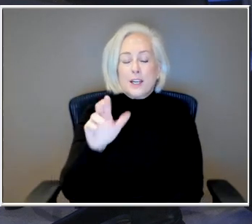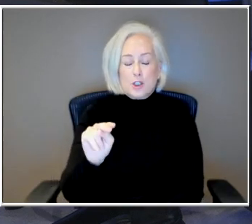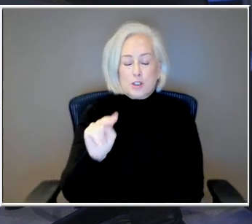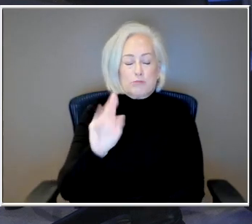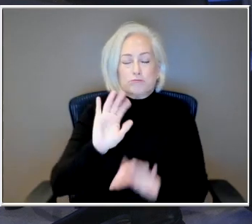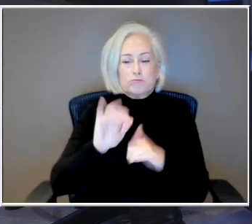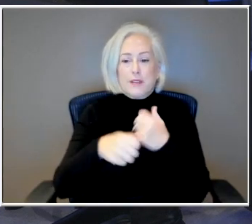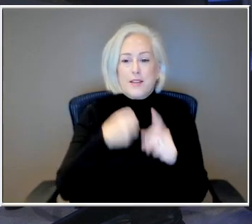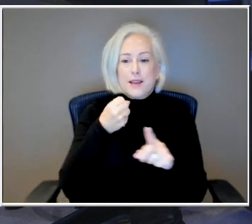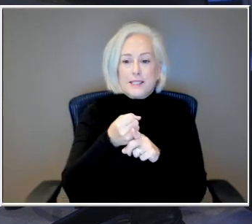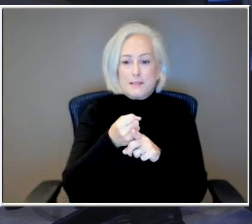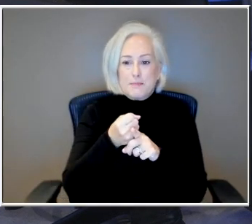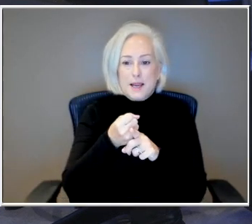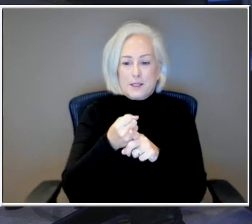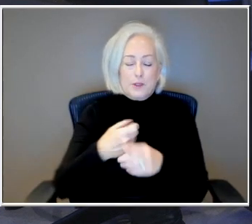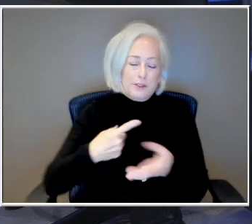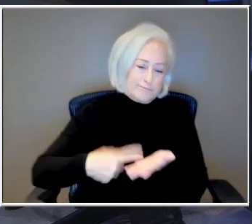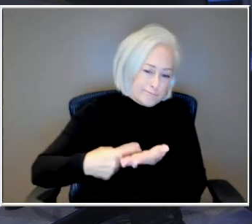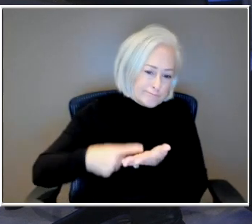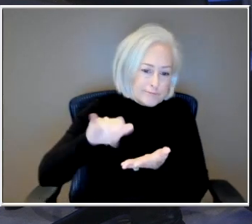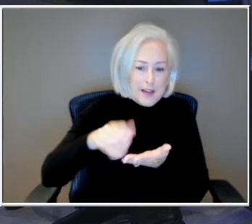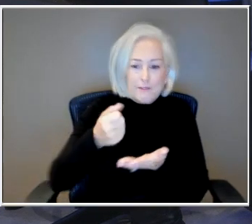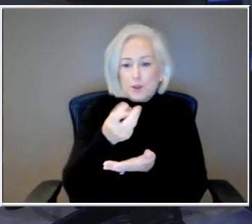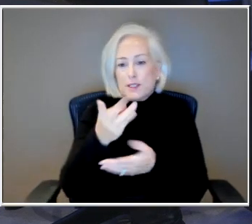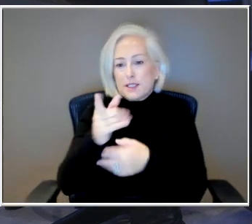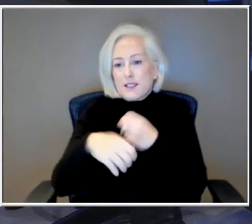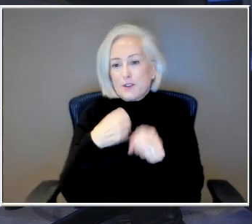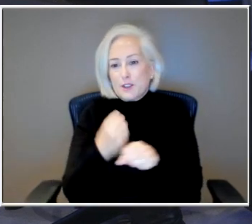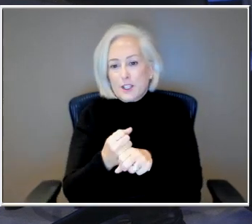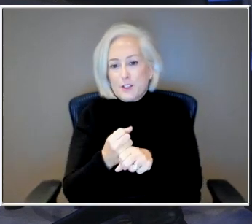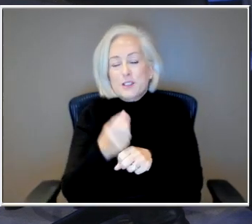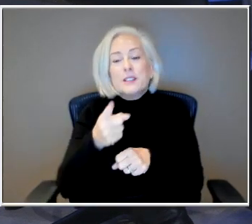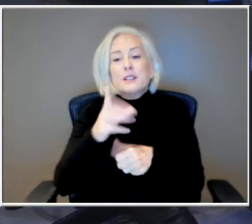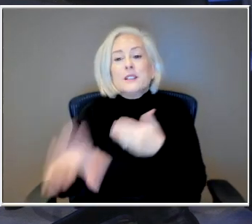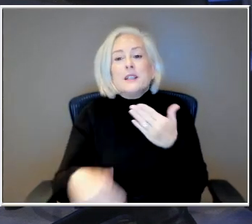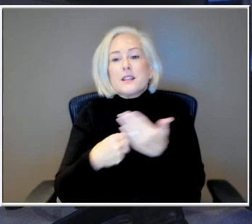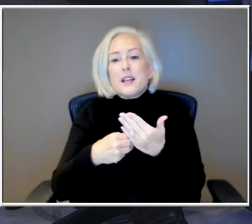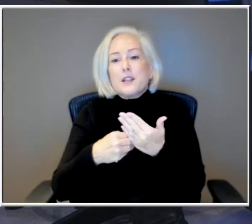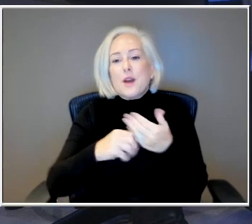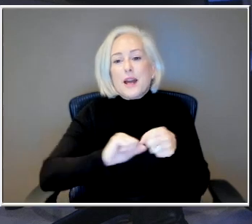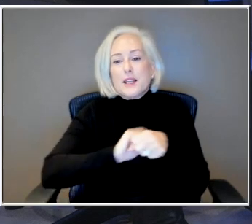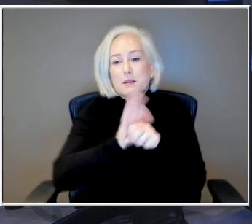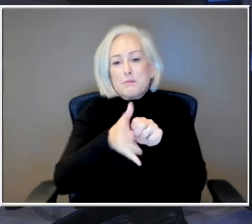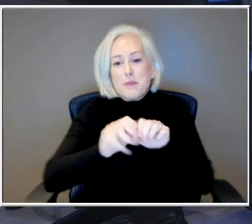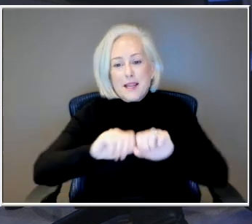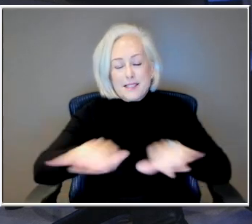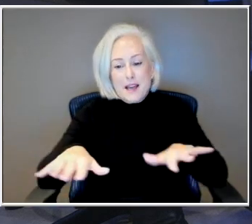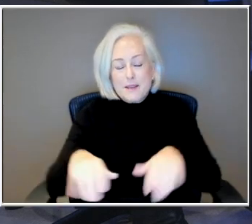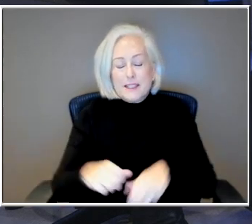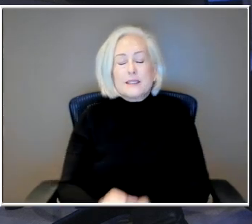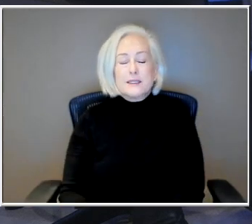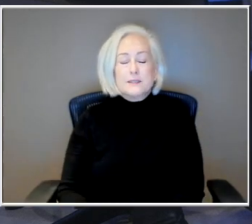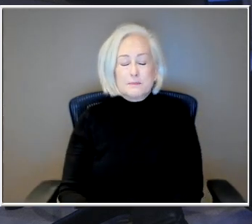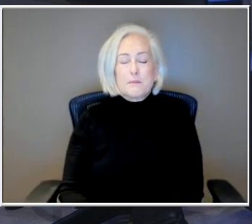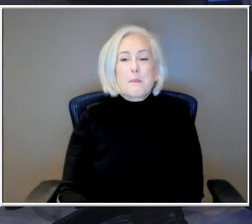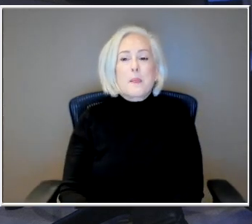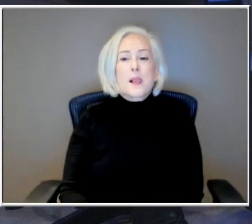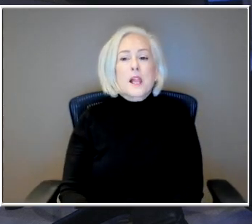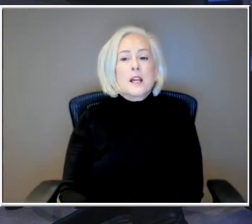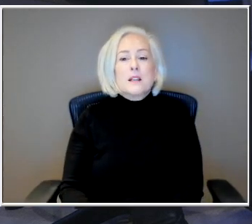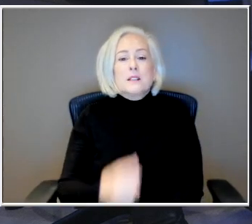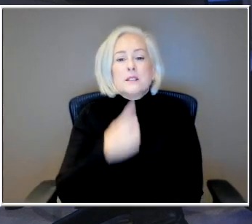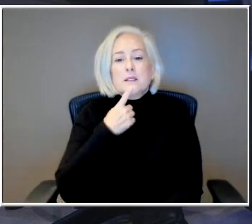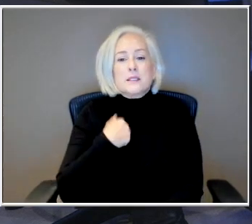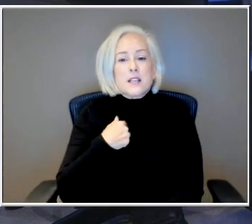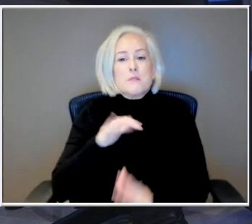for several years, and then you added that pandemic on top of all of it. Talk about how that has